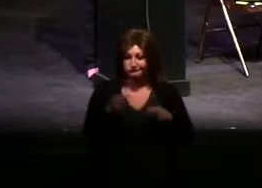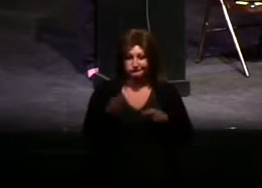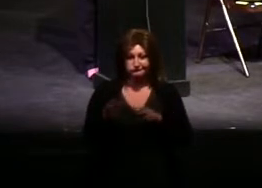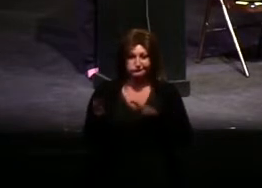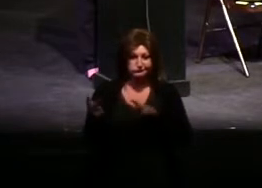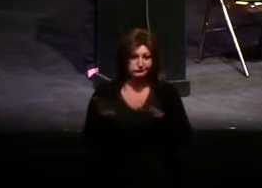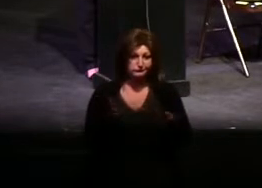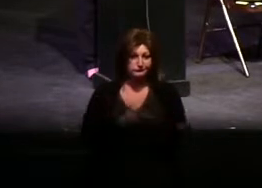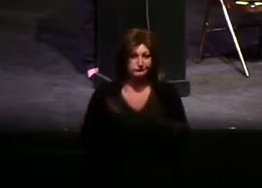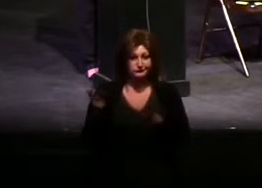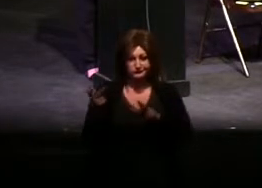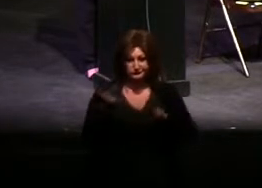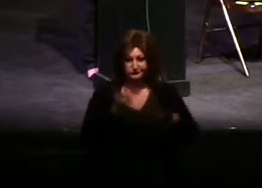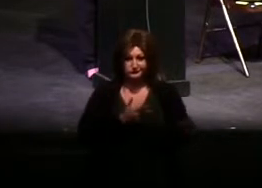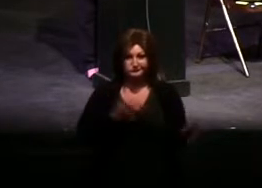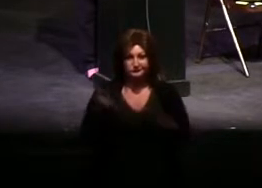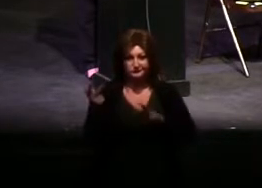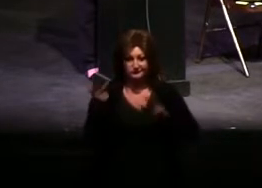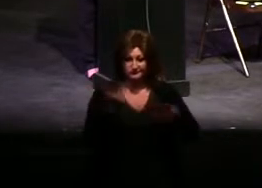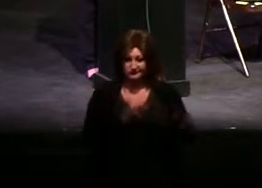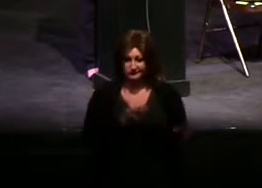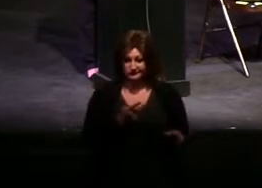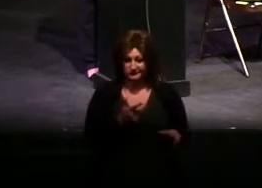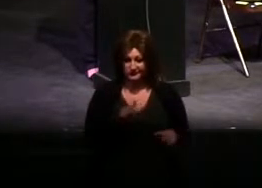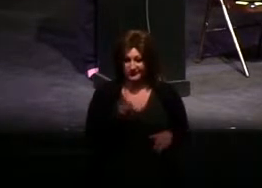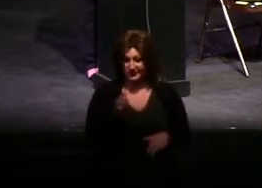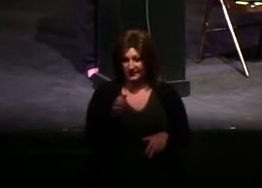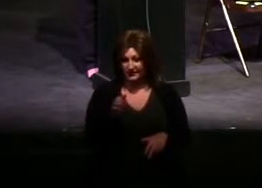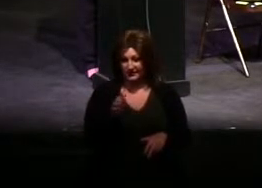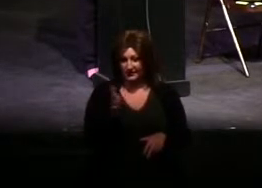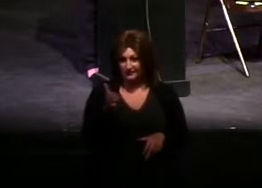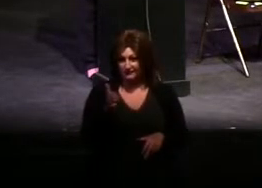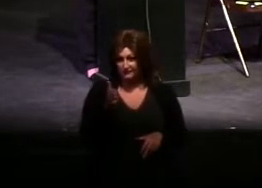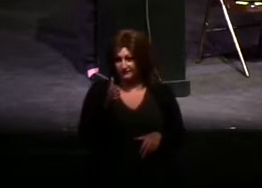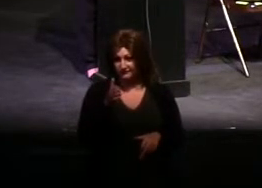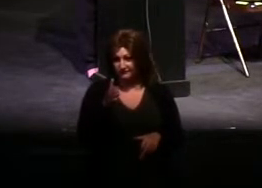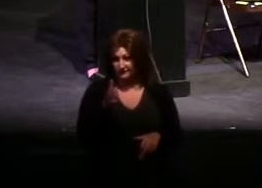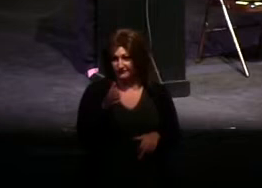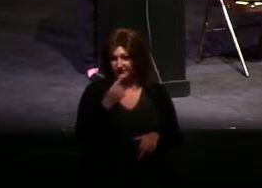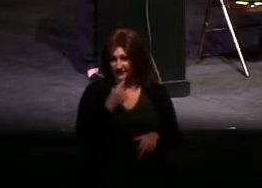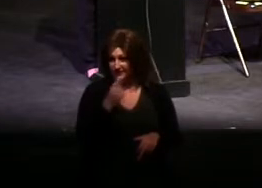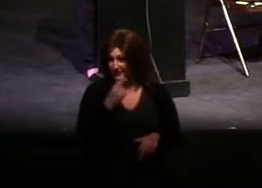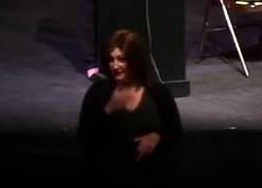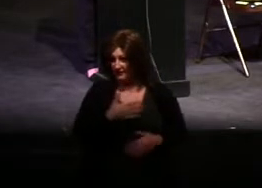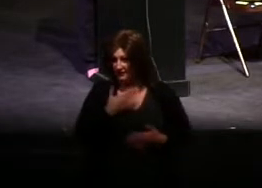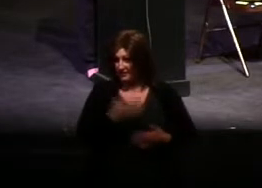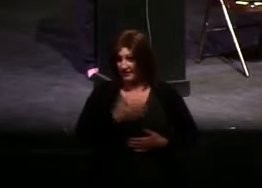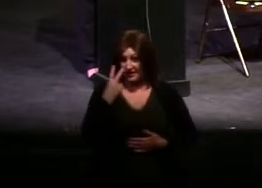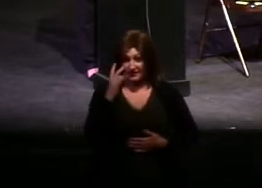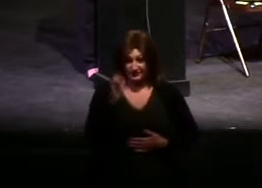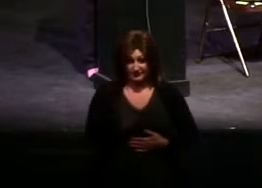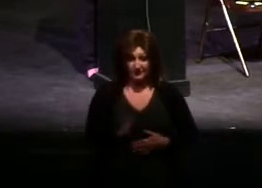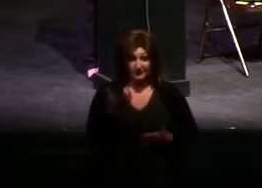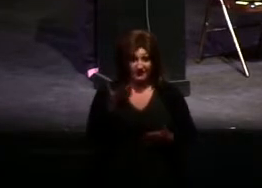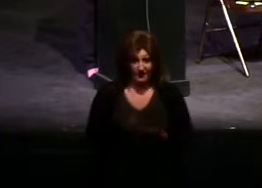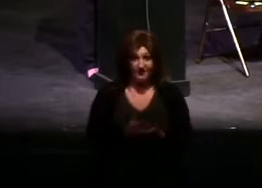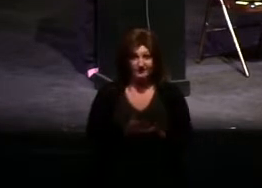Brazos finds his voice. That was the Selway elk herd. Glad I saw that, Bill breathes. What a